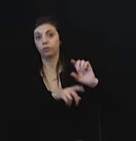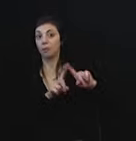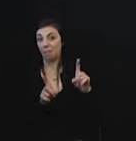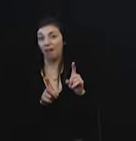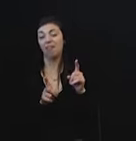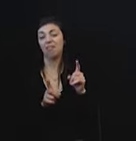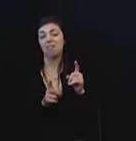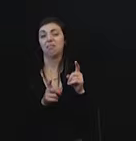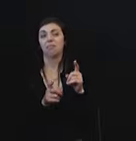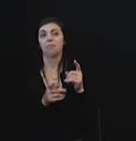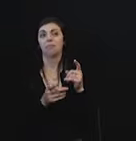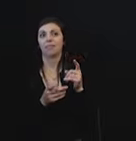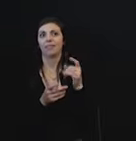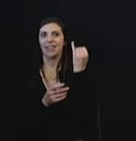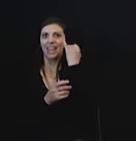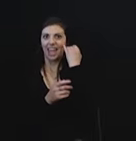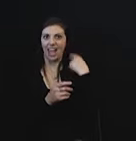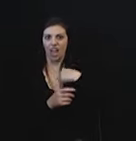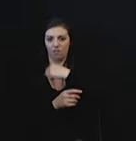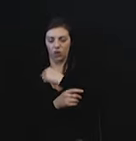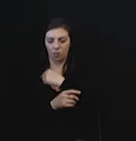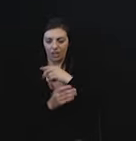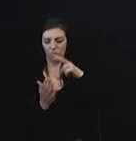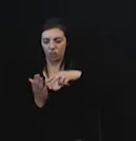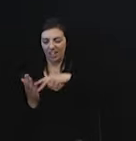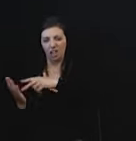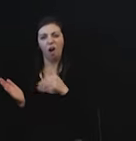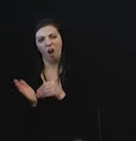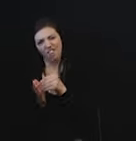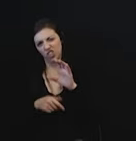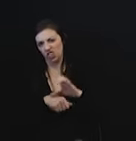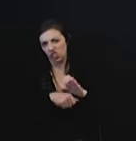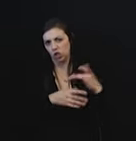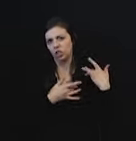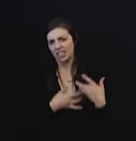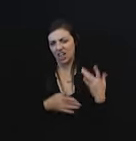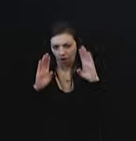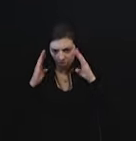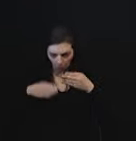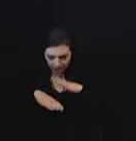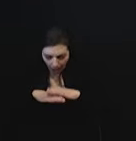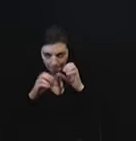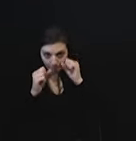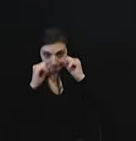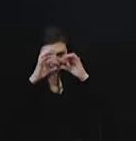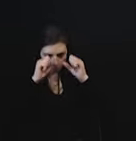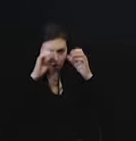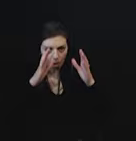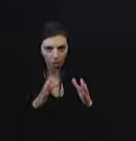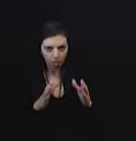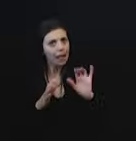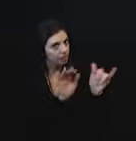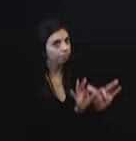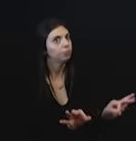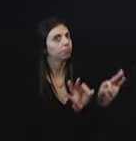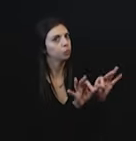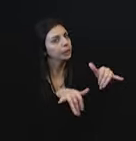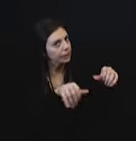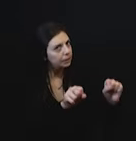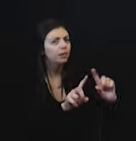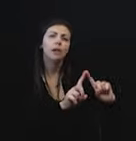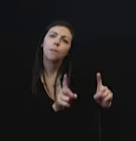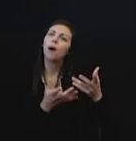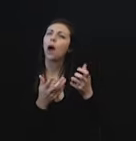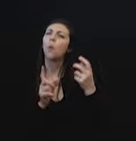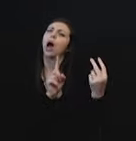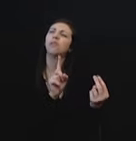the church will focus on the miracle. And the miracle is beautiful. I don't want to take part in that, but I really want to encourage us this morning to take a look